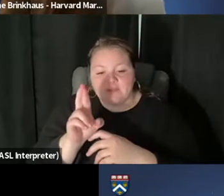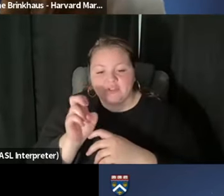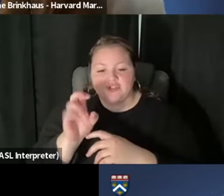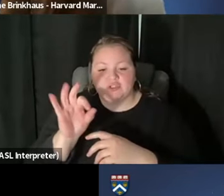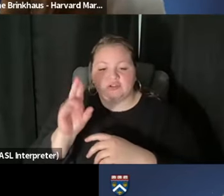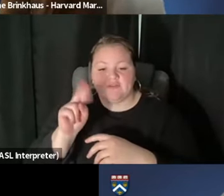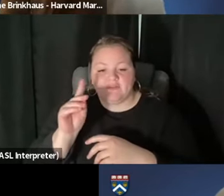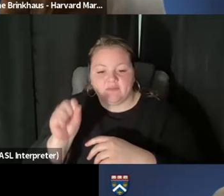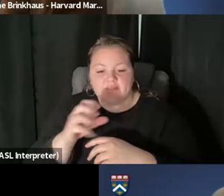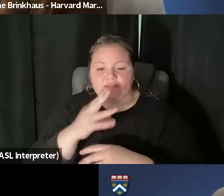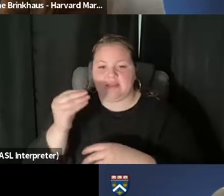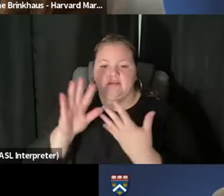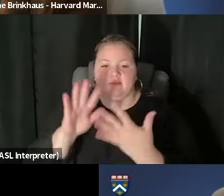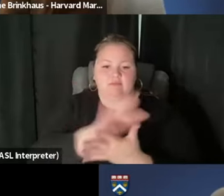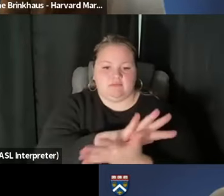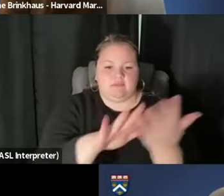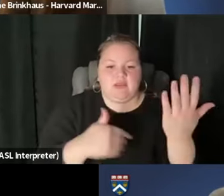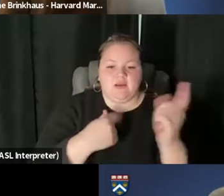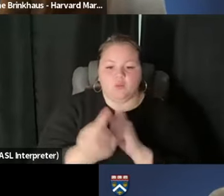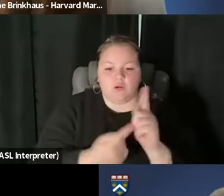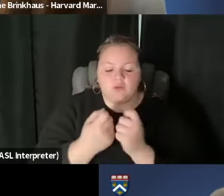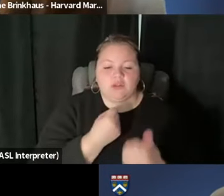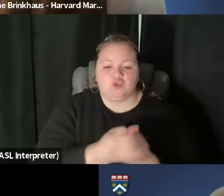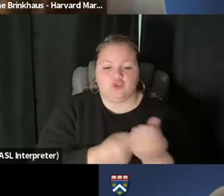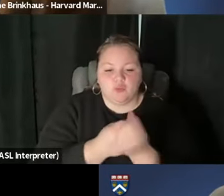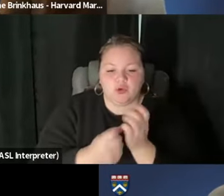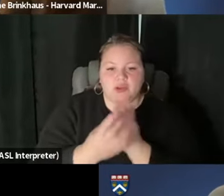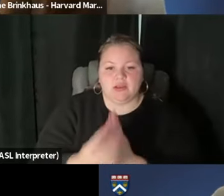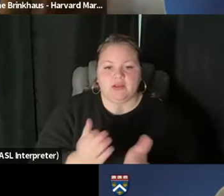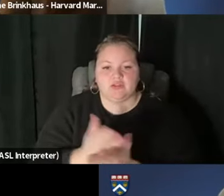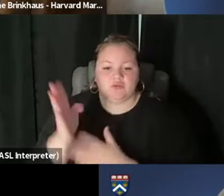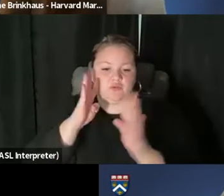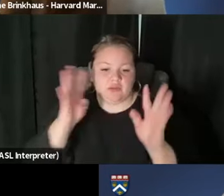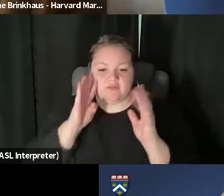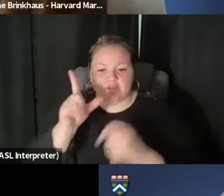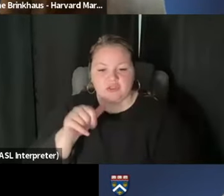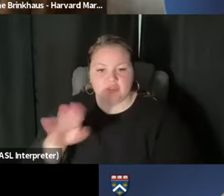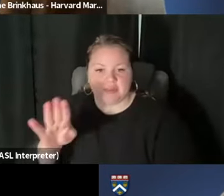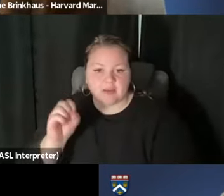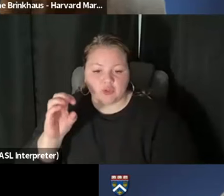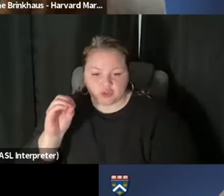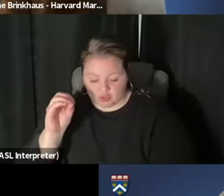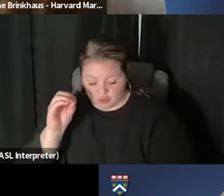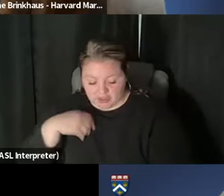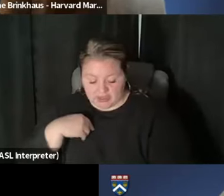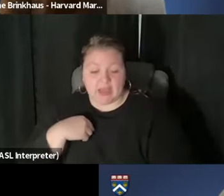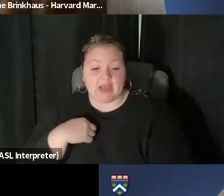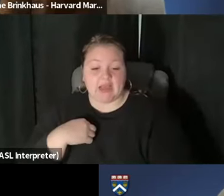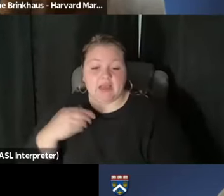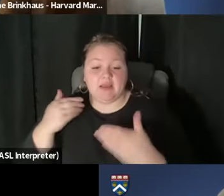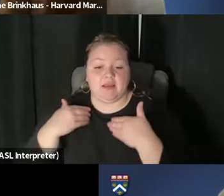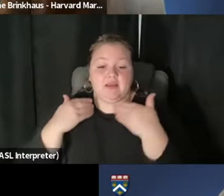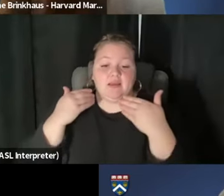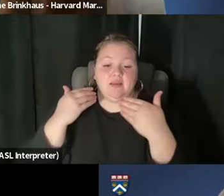these one-on-one support and guidance for you through Harvard Innovation Labs. And so I went out with my first venture, which was the digital news